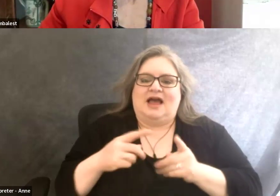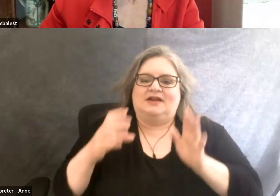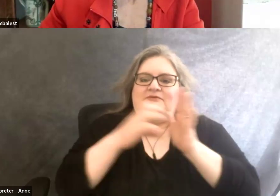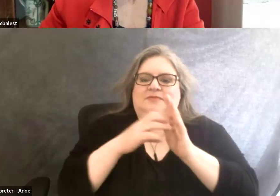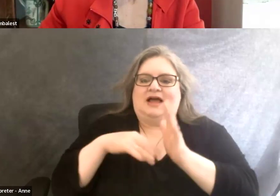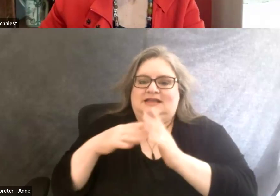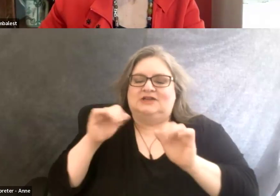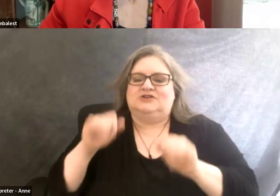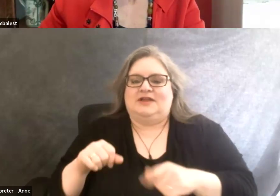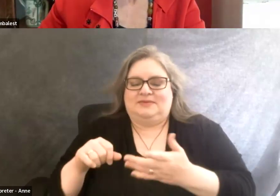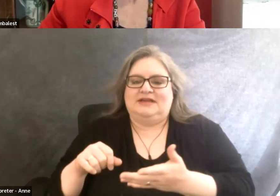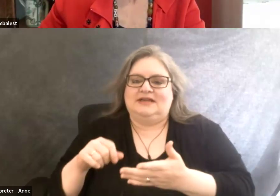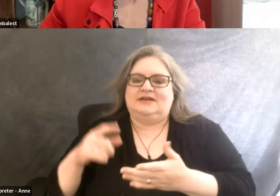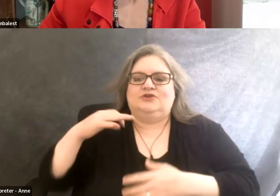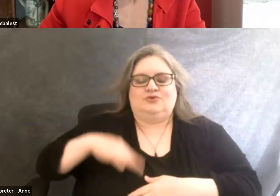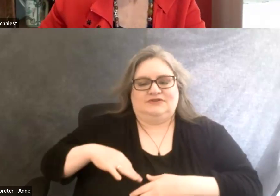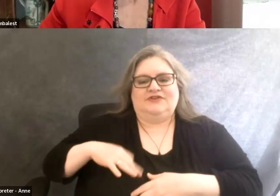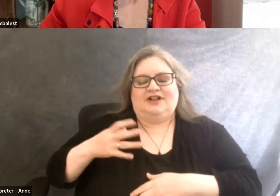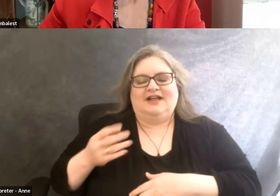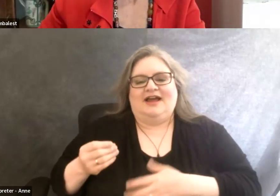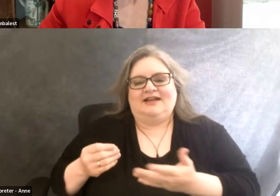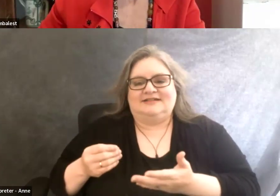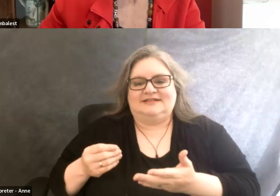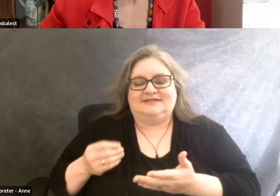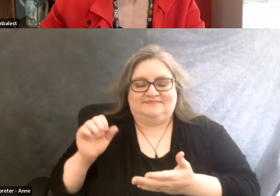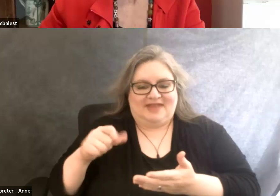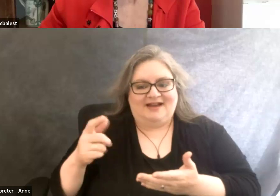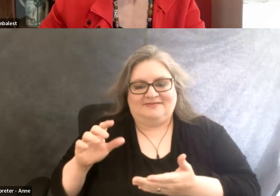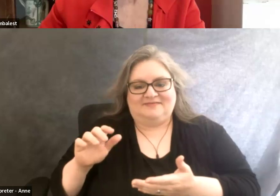can be super useful. And yeah,